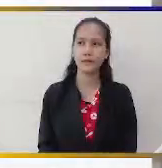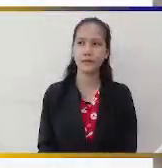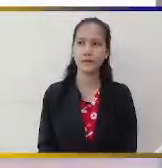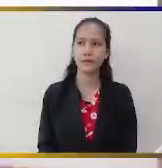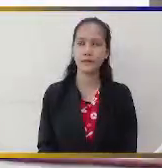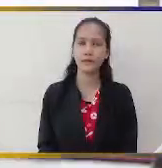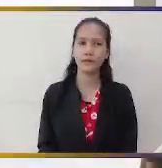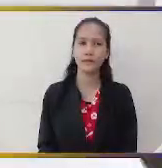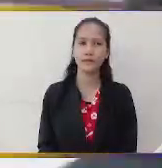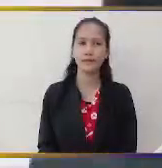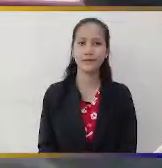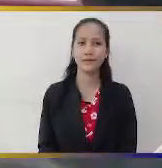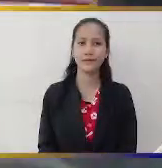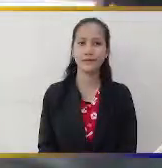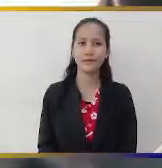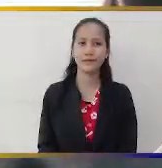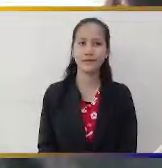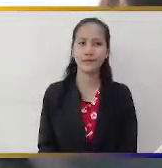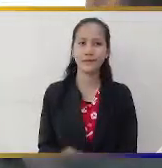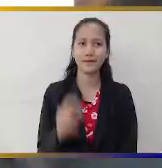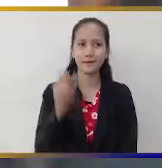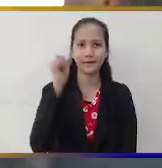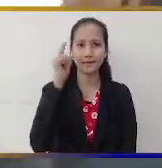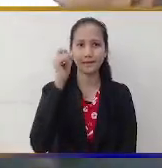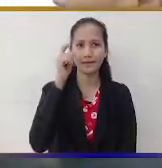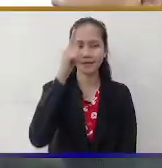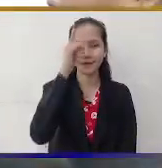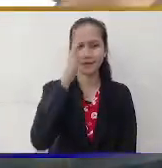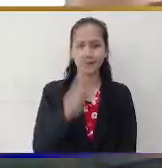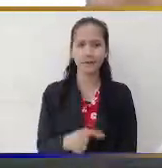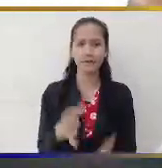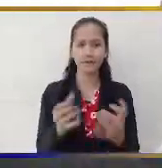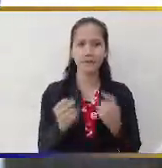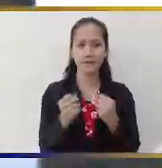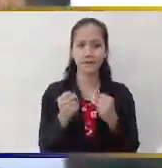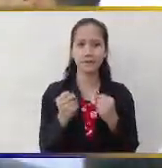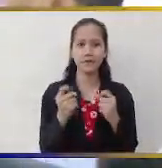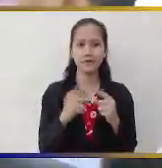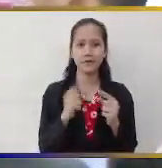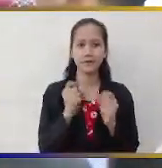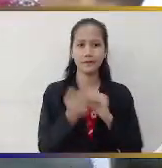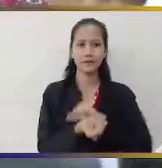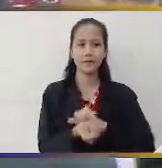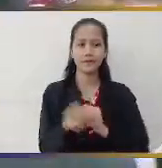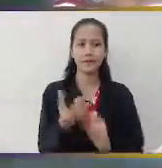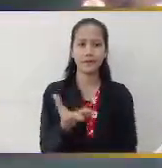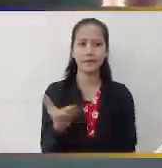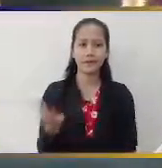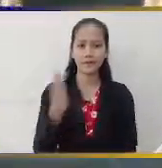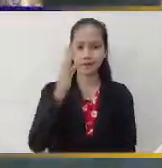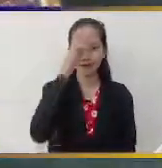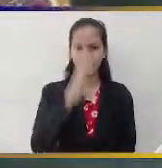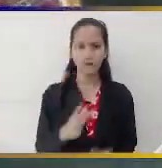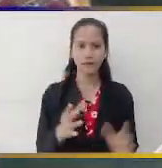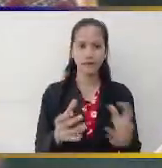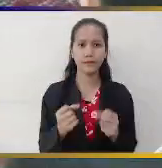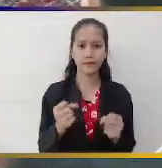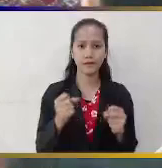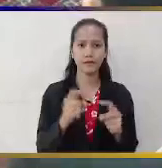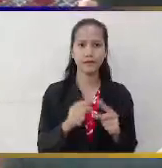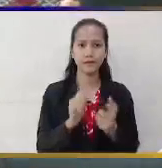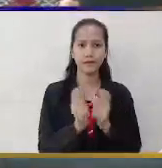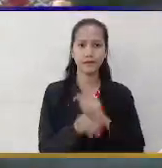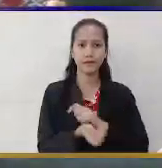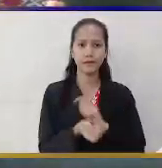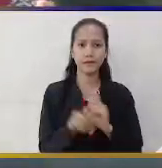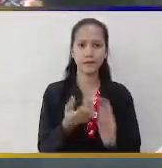to me. God wants to affect you. God wants to change you. God wants to transform you. God